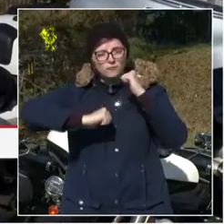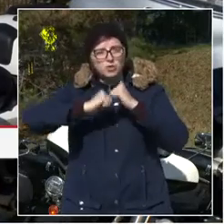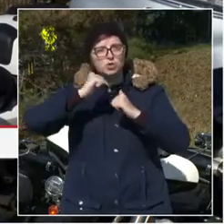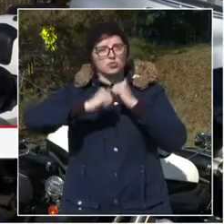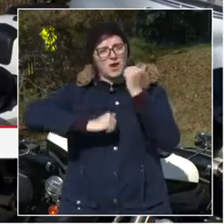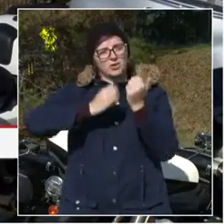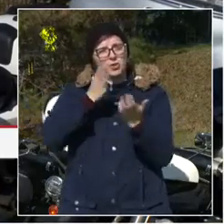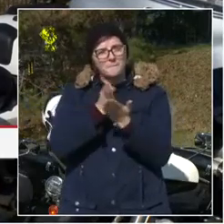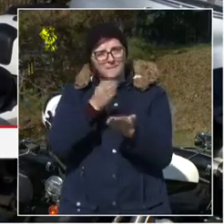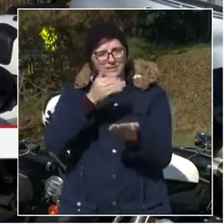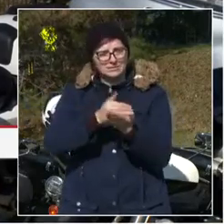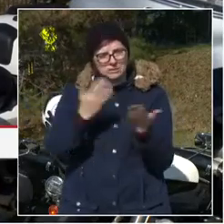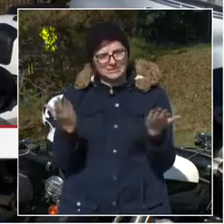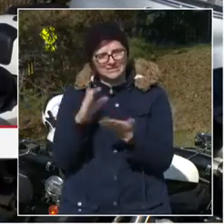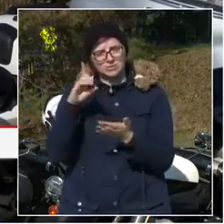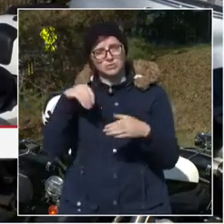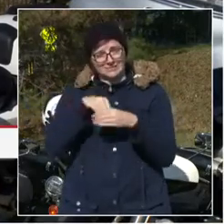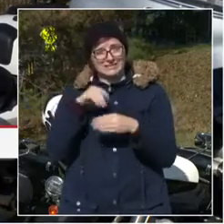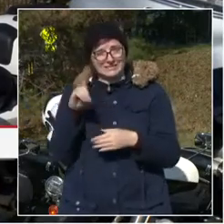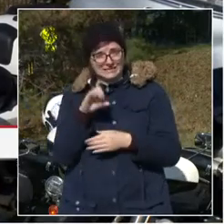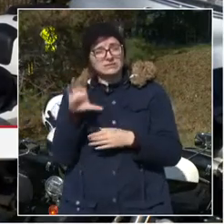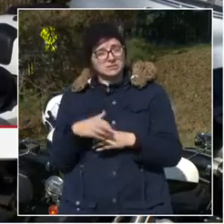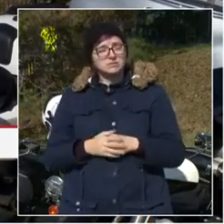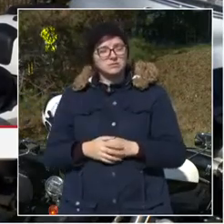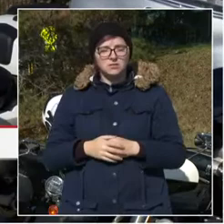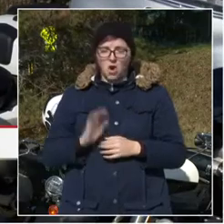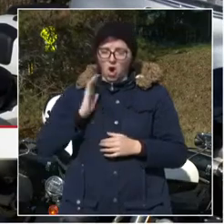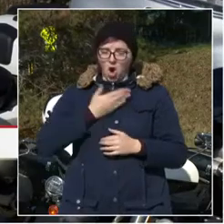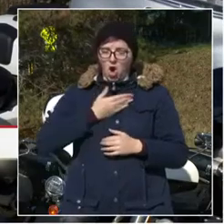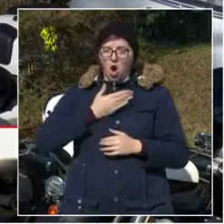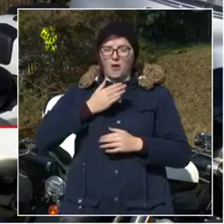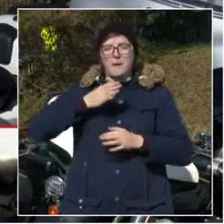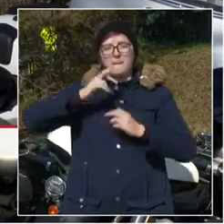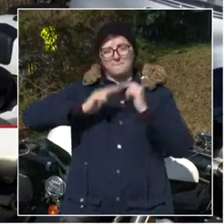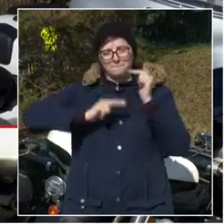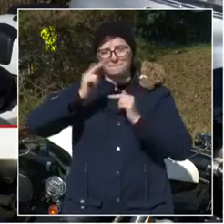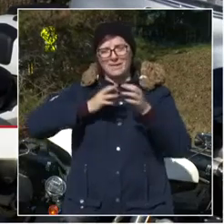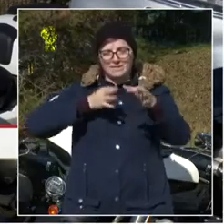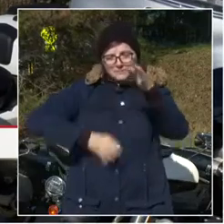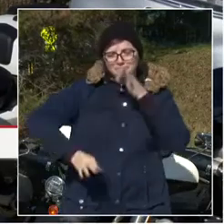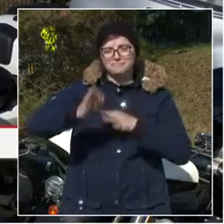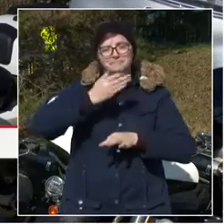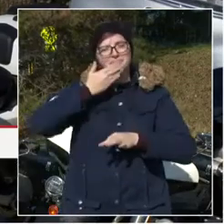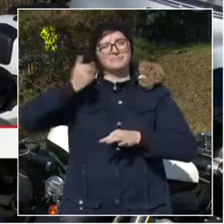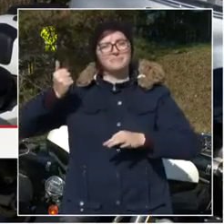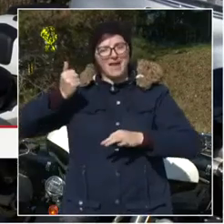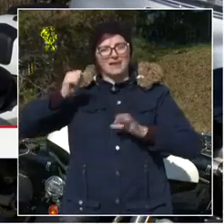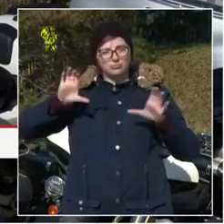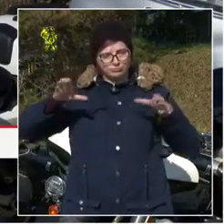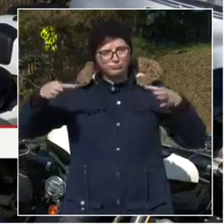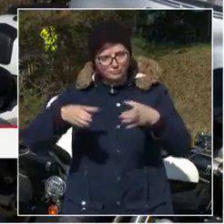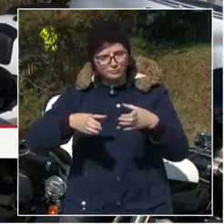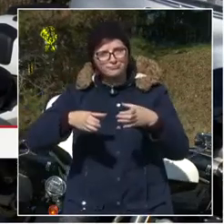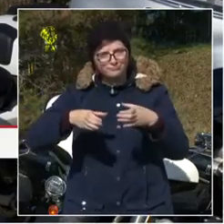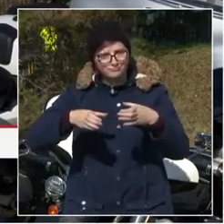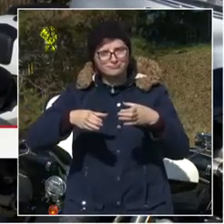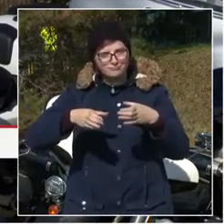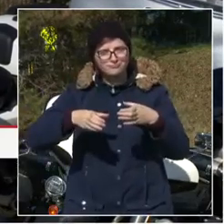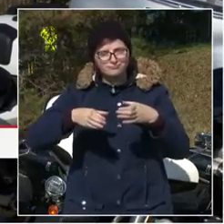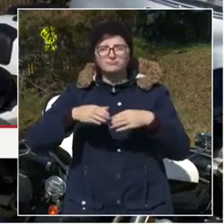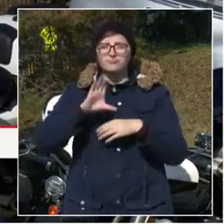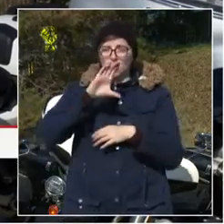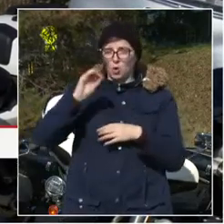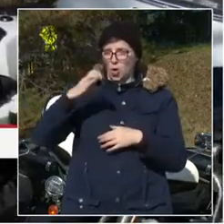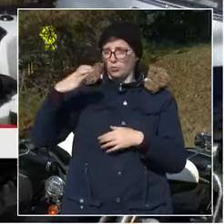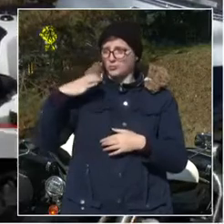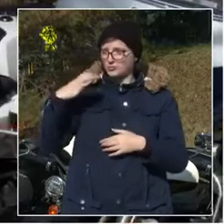in the District of Columbia. In our Build Back Better task force that was co-chaired by